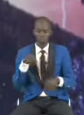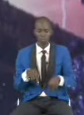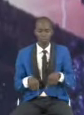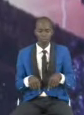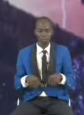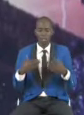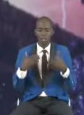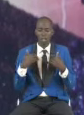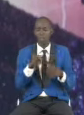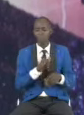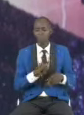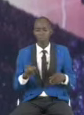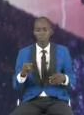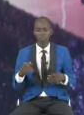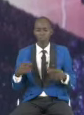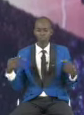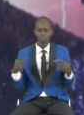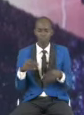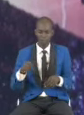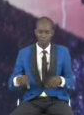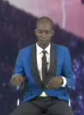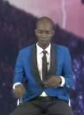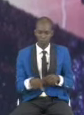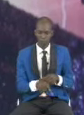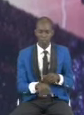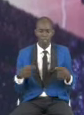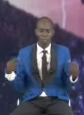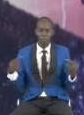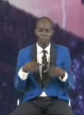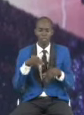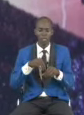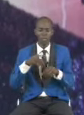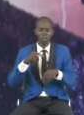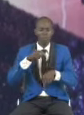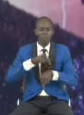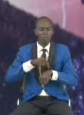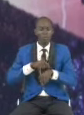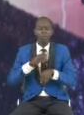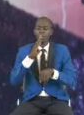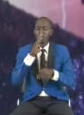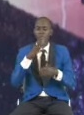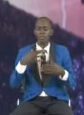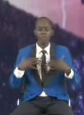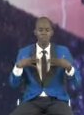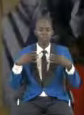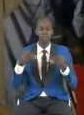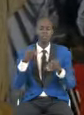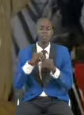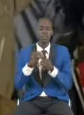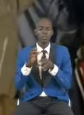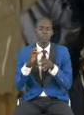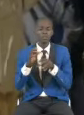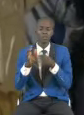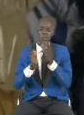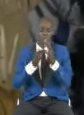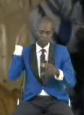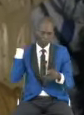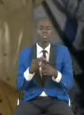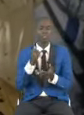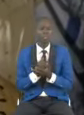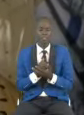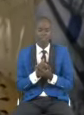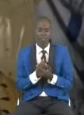arthritis, pain in the joints, be healed in Jesus' name.